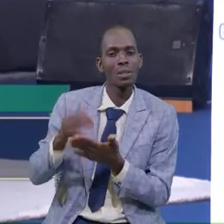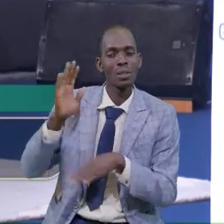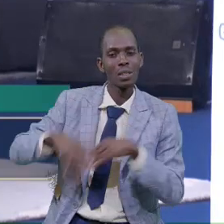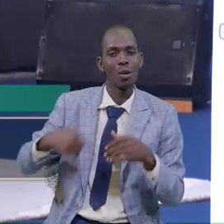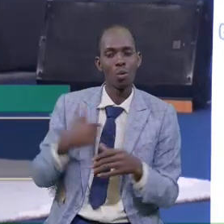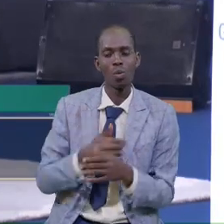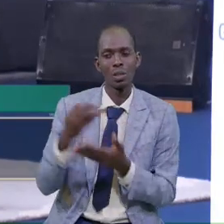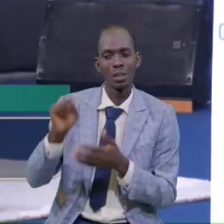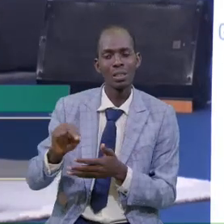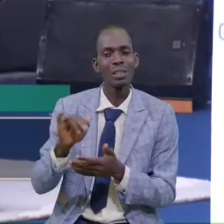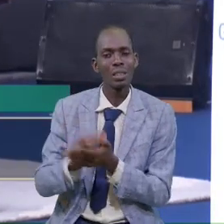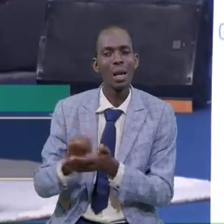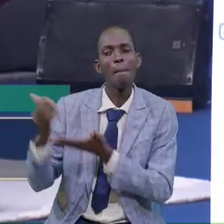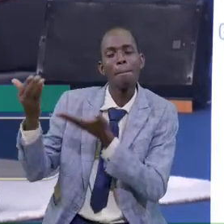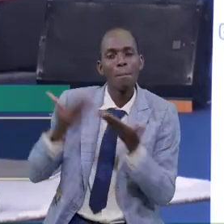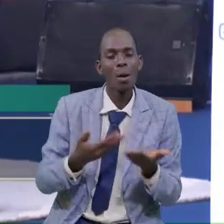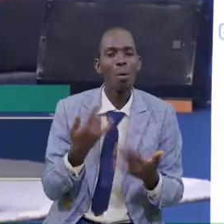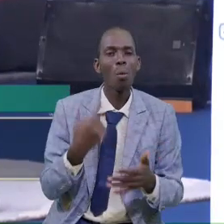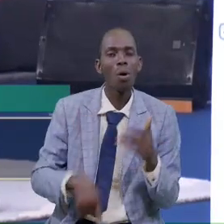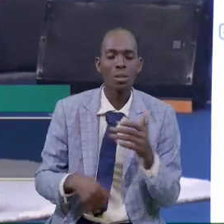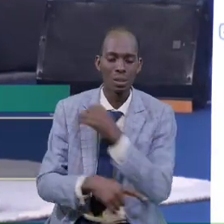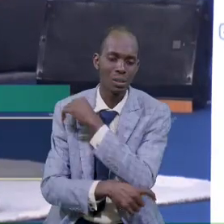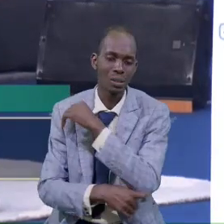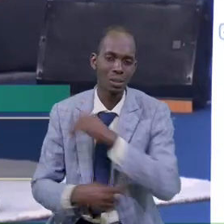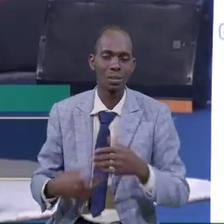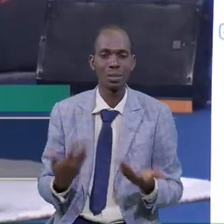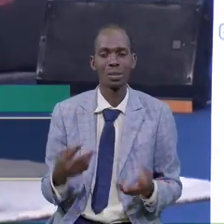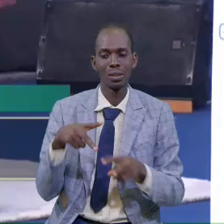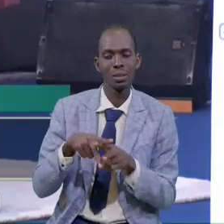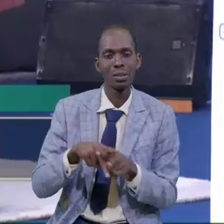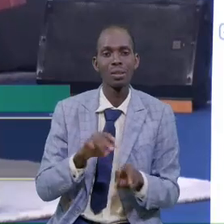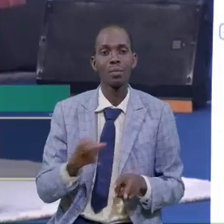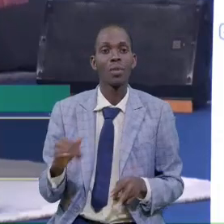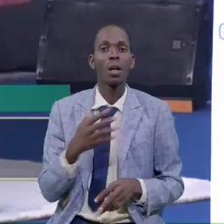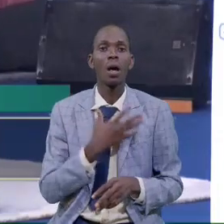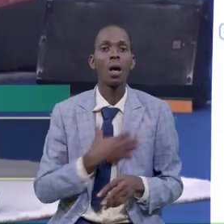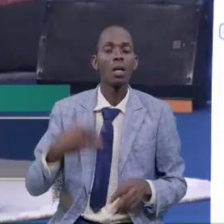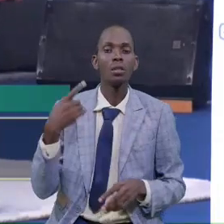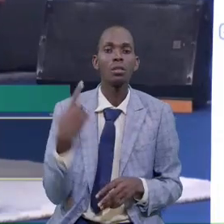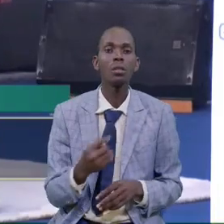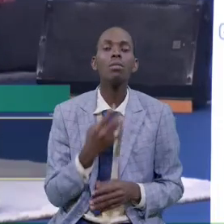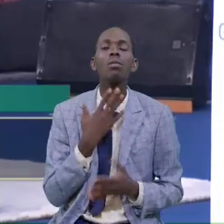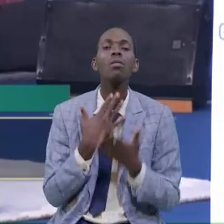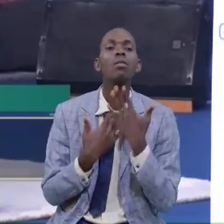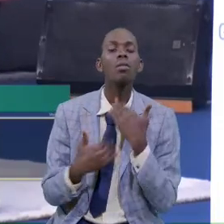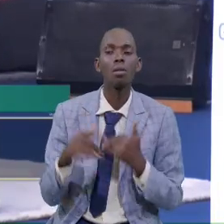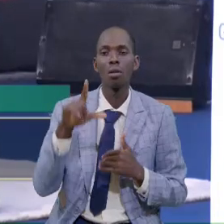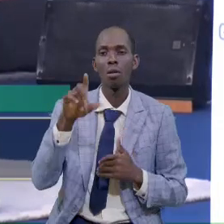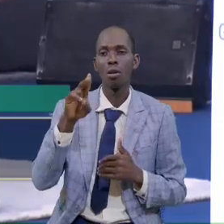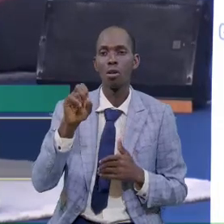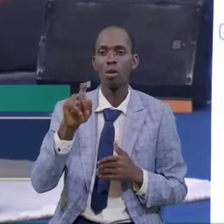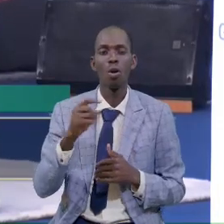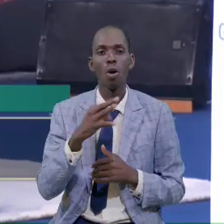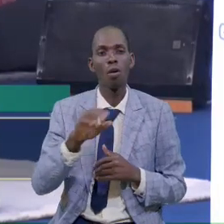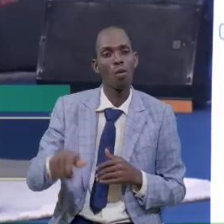that brings stealing. And then it says, and the lust of other things. Now in our heart, that's our world. The